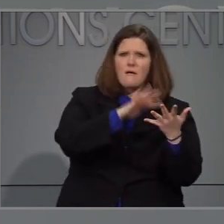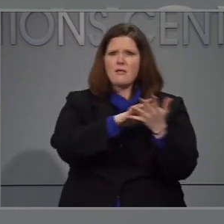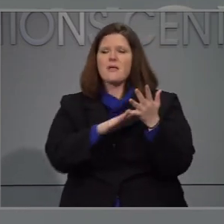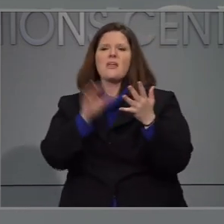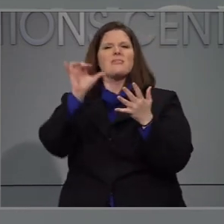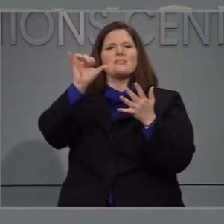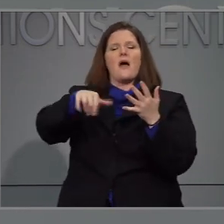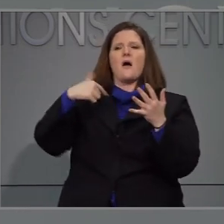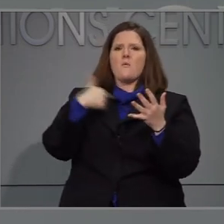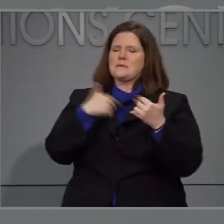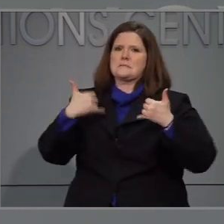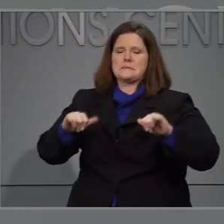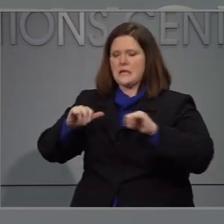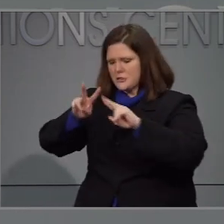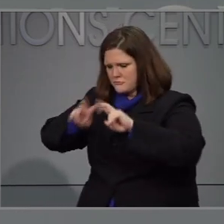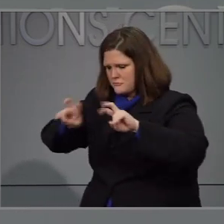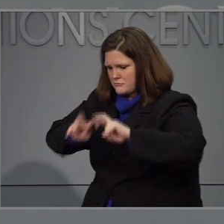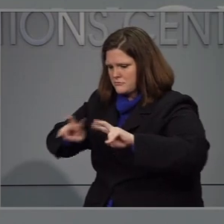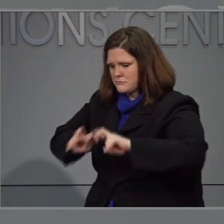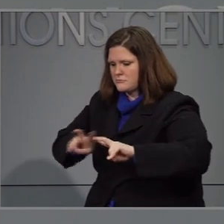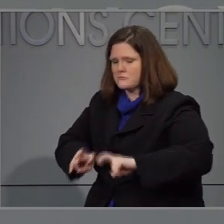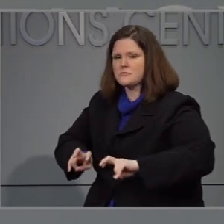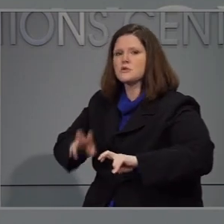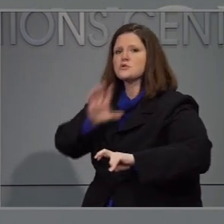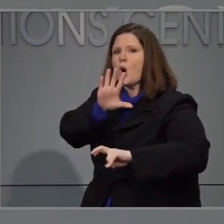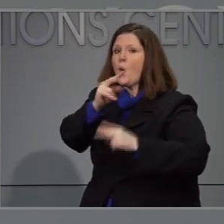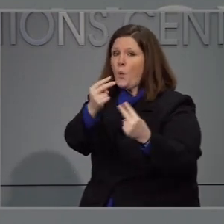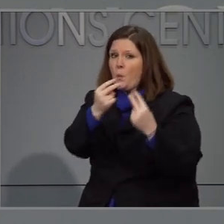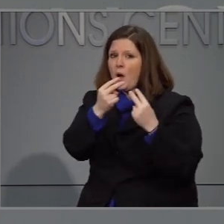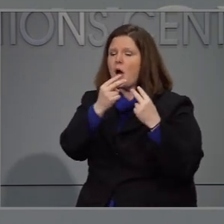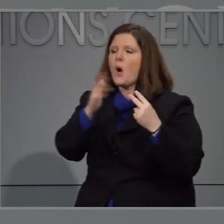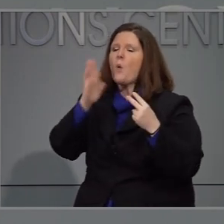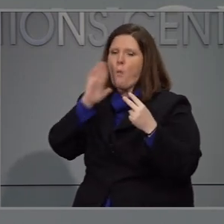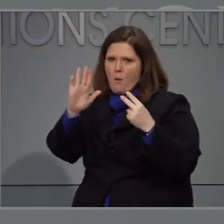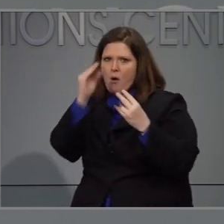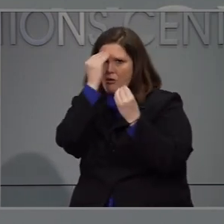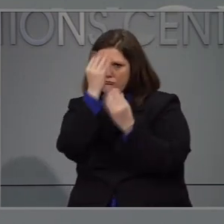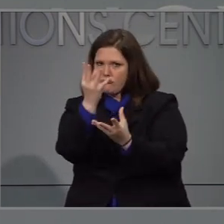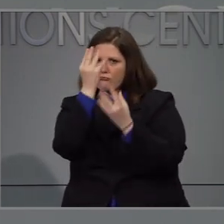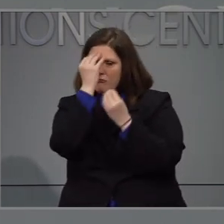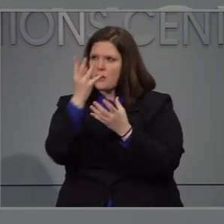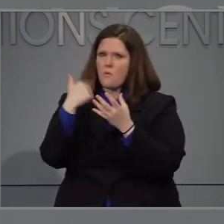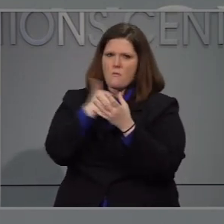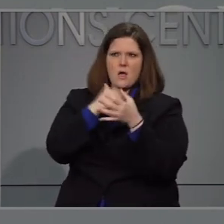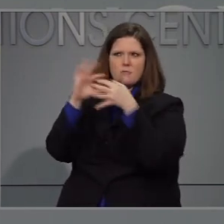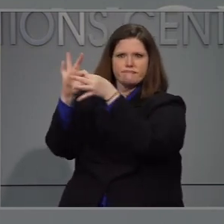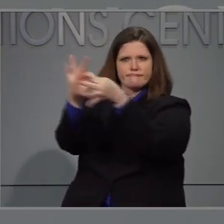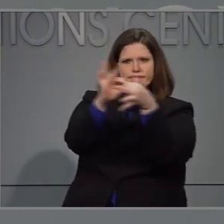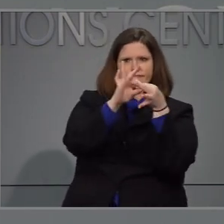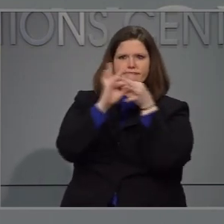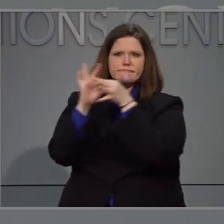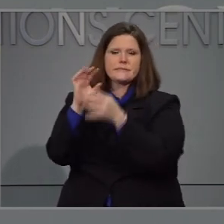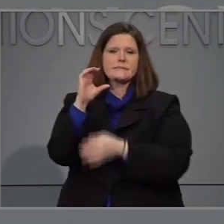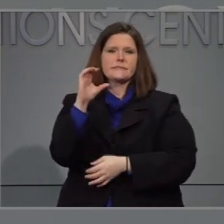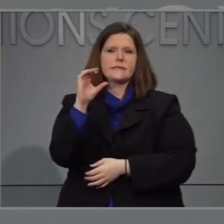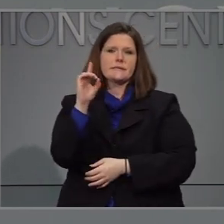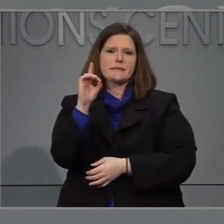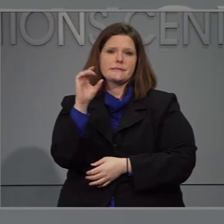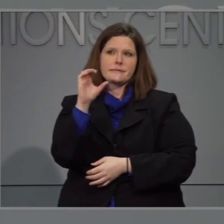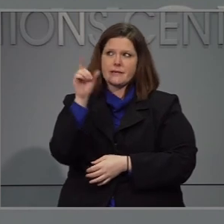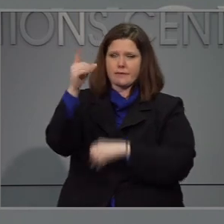now. So stay tuned. We hope to be able to share some more on the recovery front as we work with the CDC and get their guidance on how to